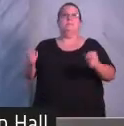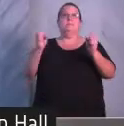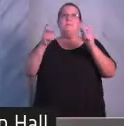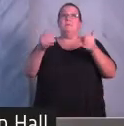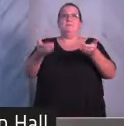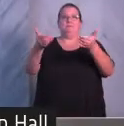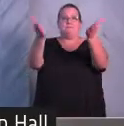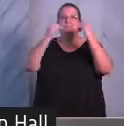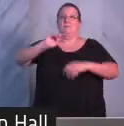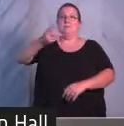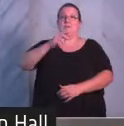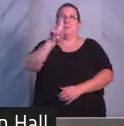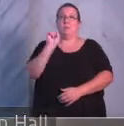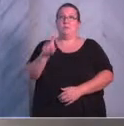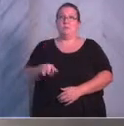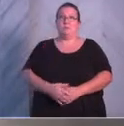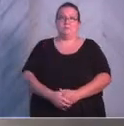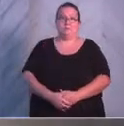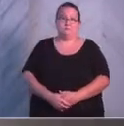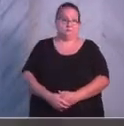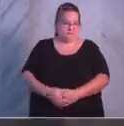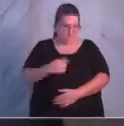move on to our second question.